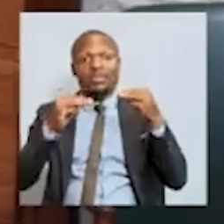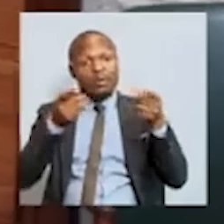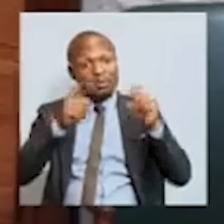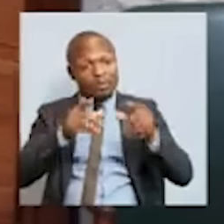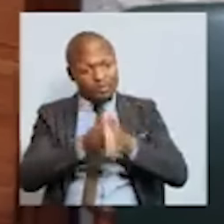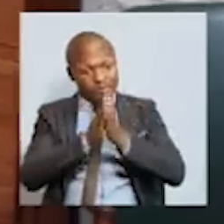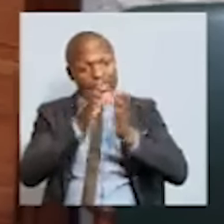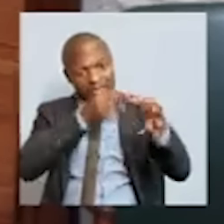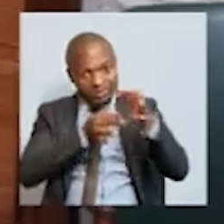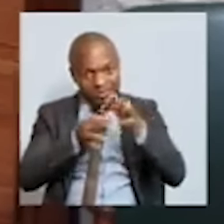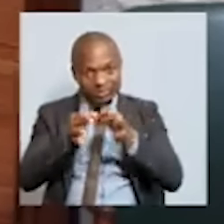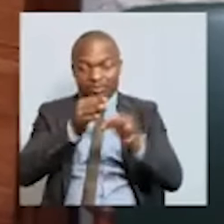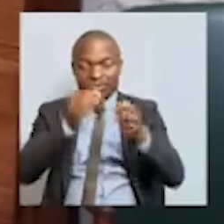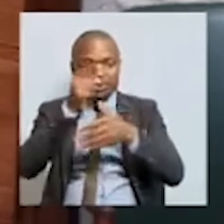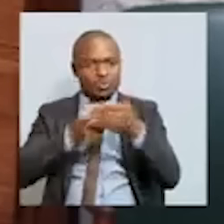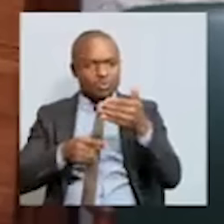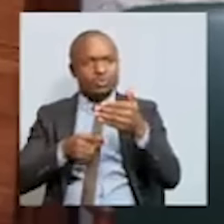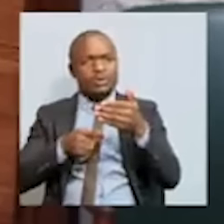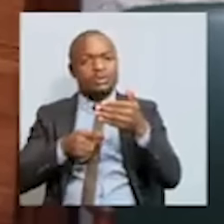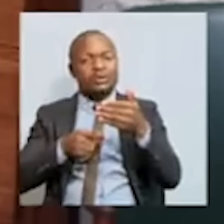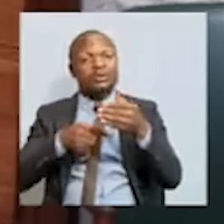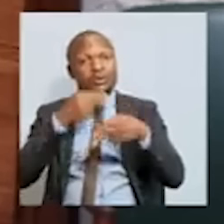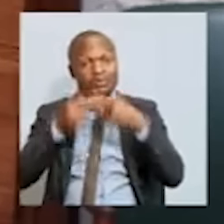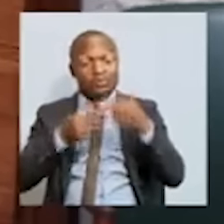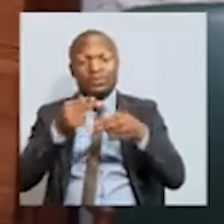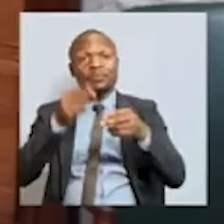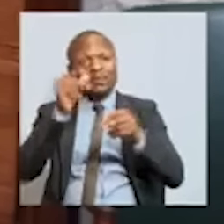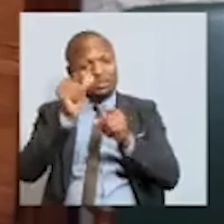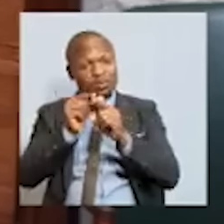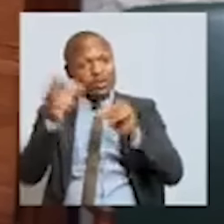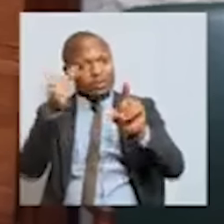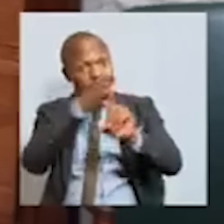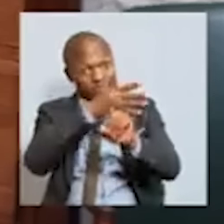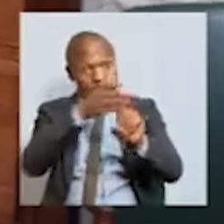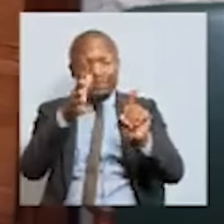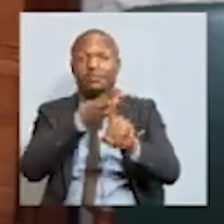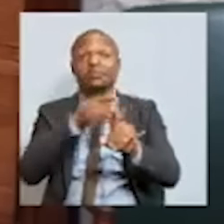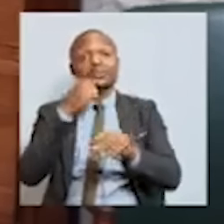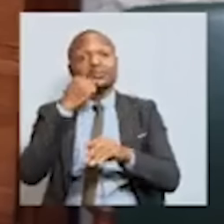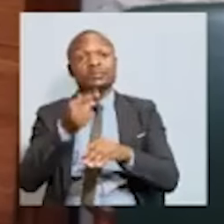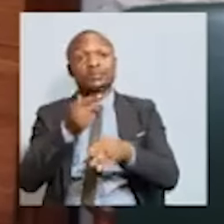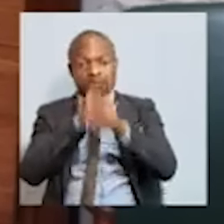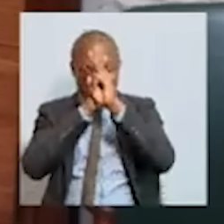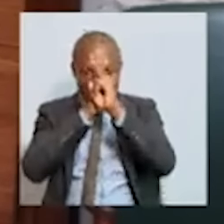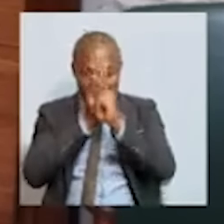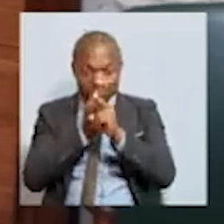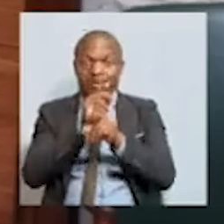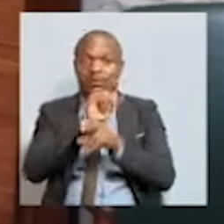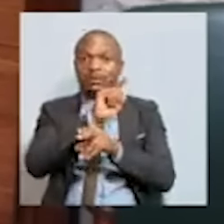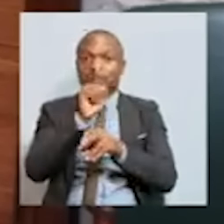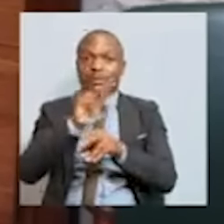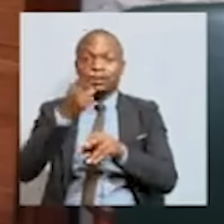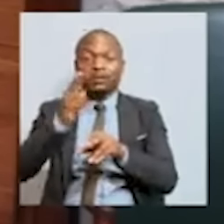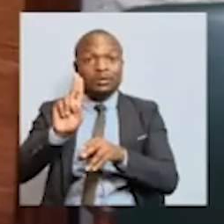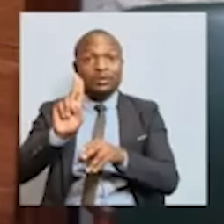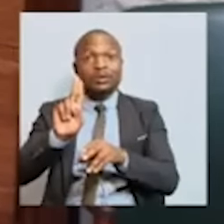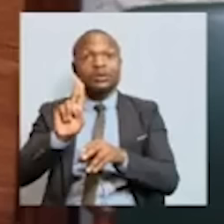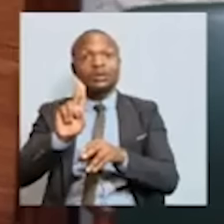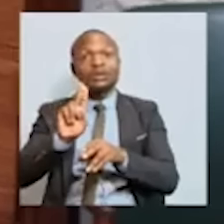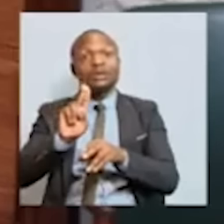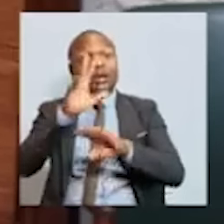to clarify what he meant by the word abused, he indicated that Mr. Munir Zulu MP called him a